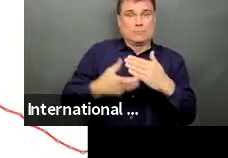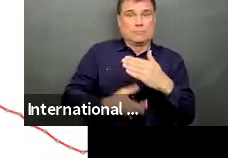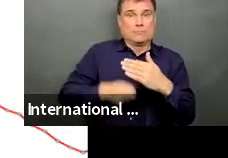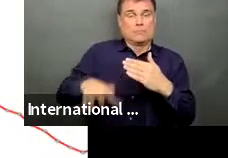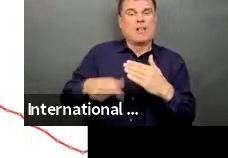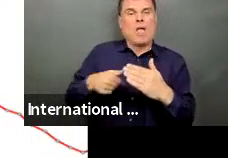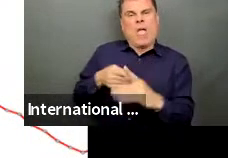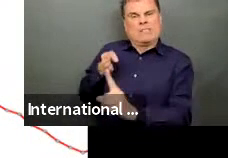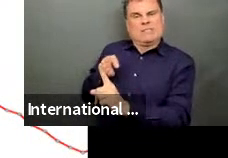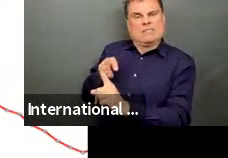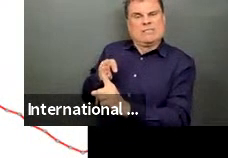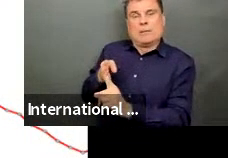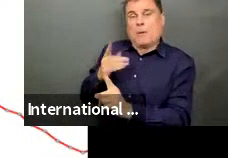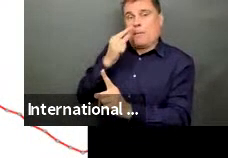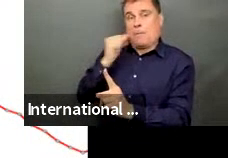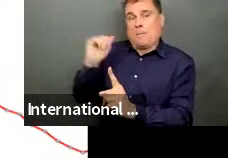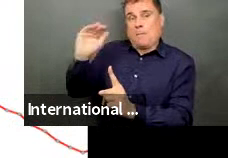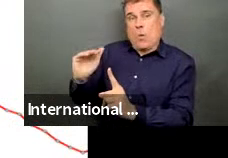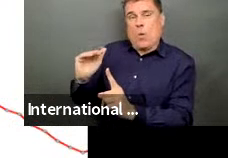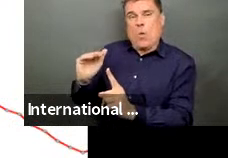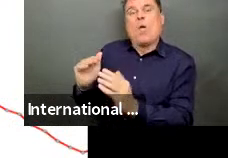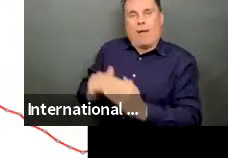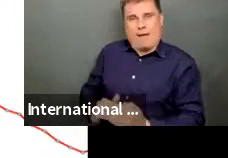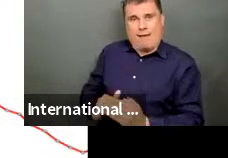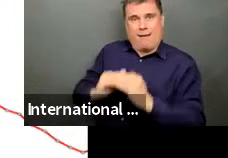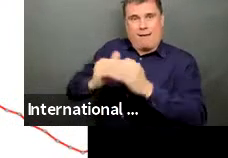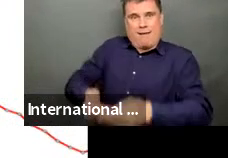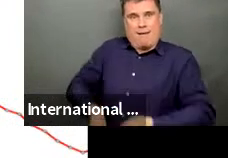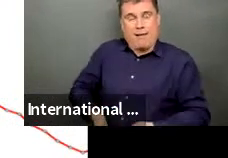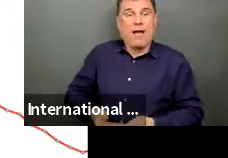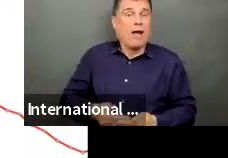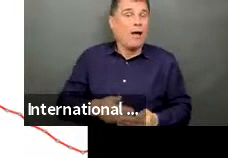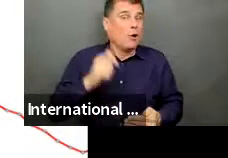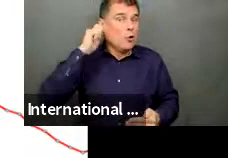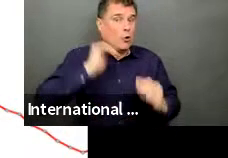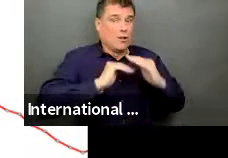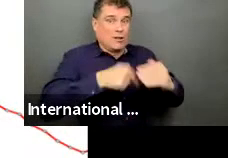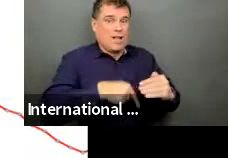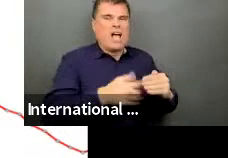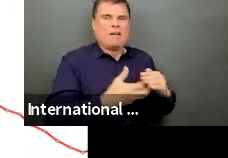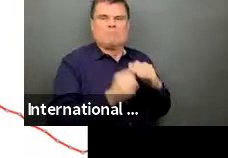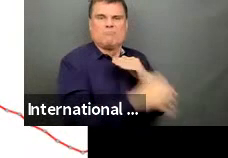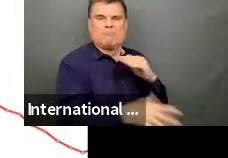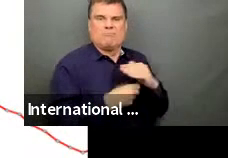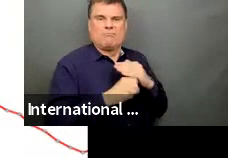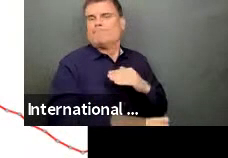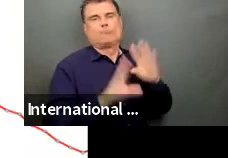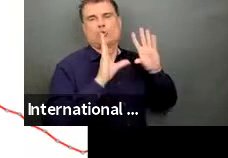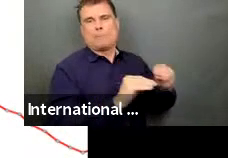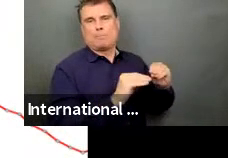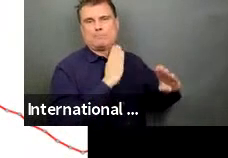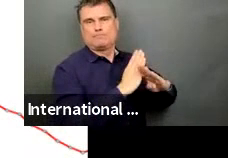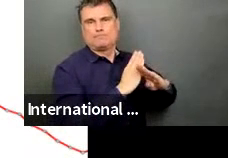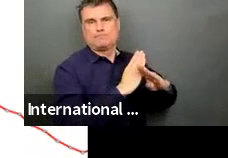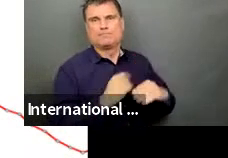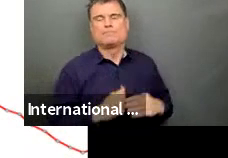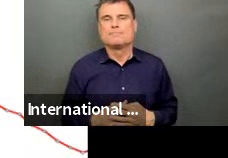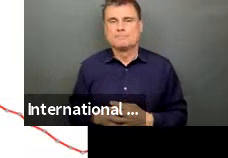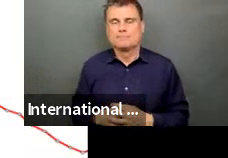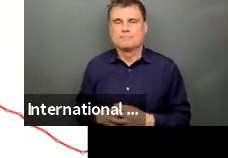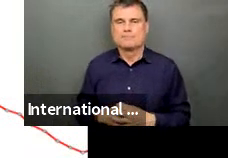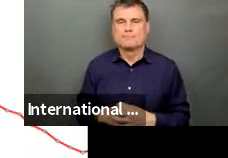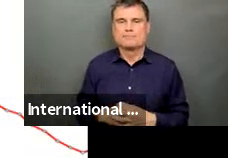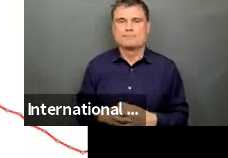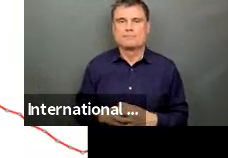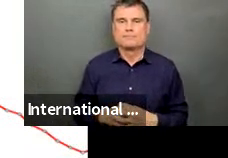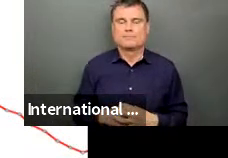selection was not successfully prevented through legal interventions only. The years following